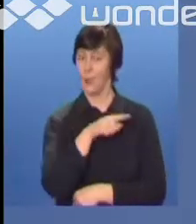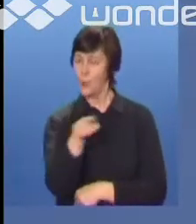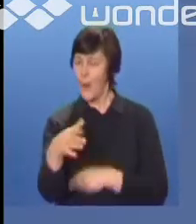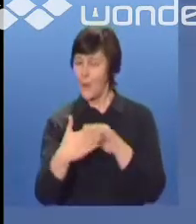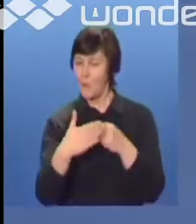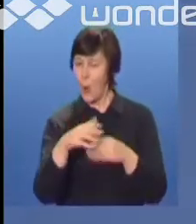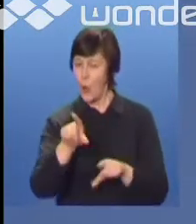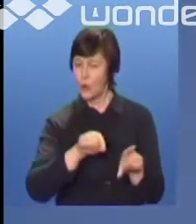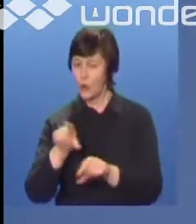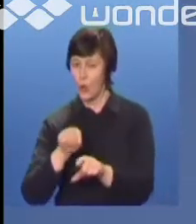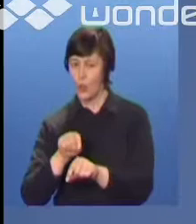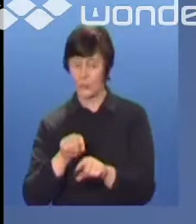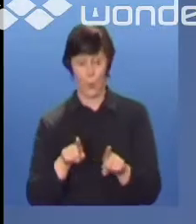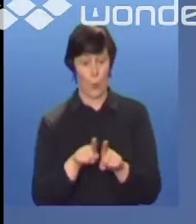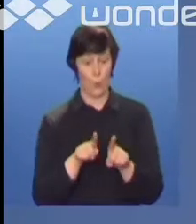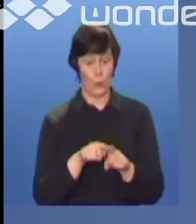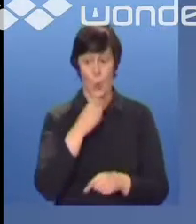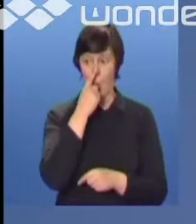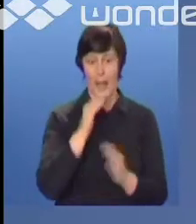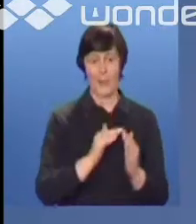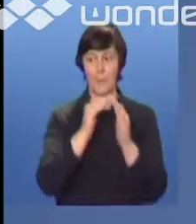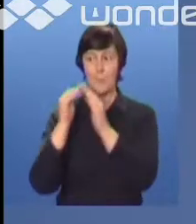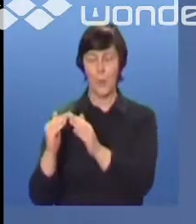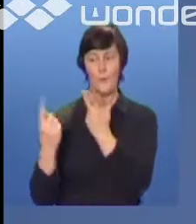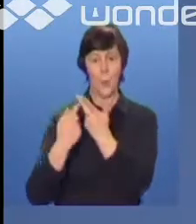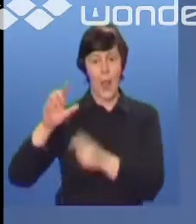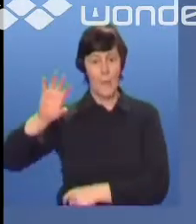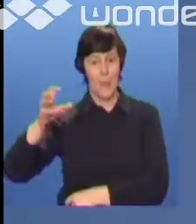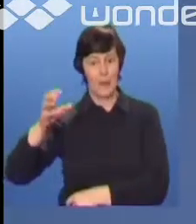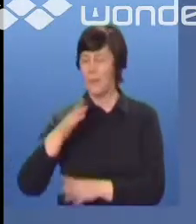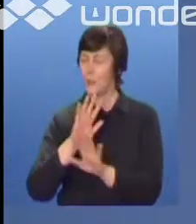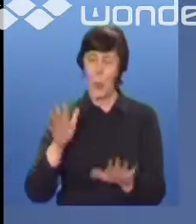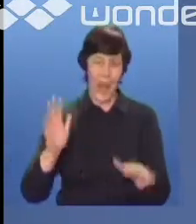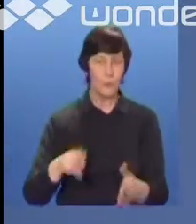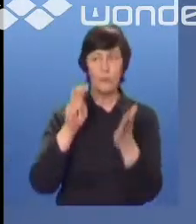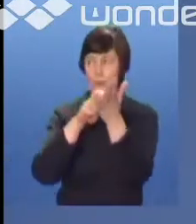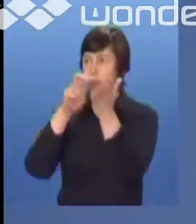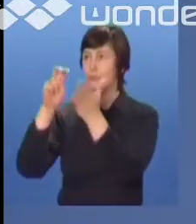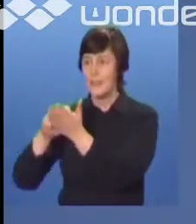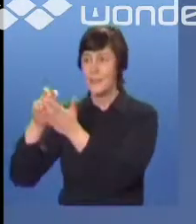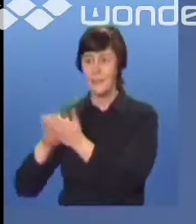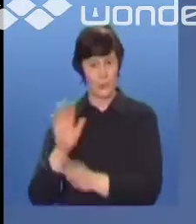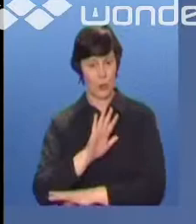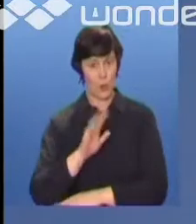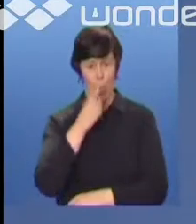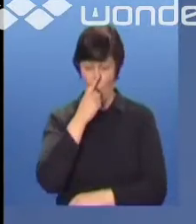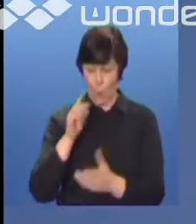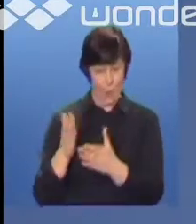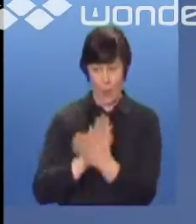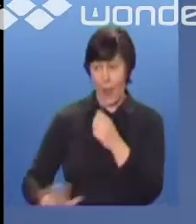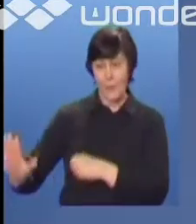this scheme, you may also have the opportunity to move between participating boroughs without having to register with those boroughs